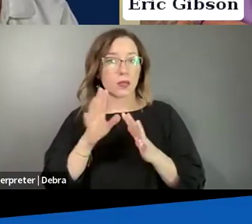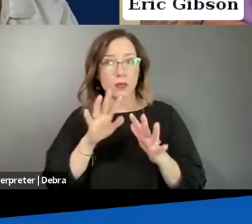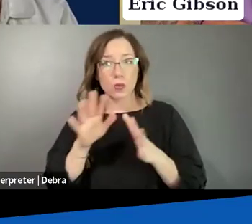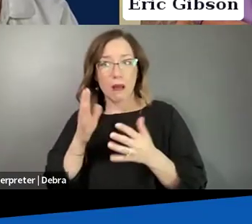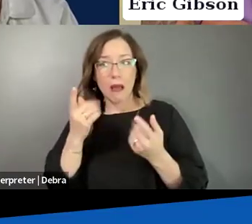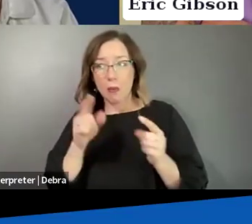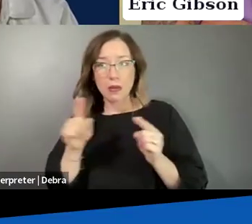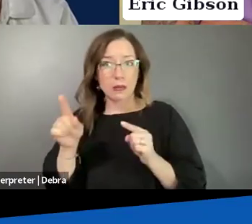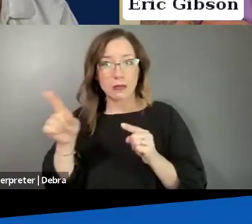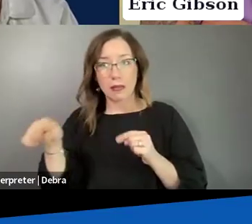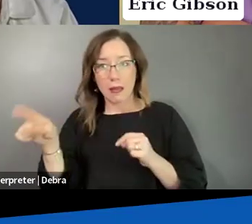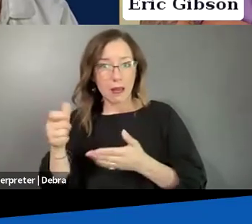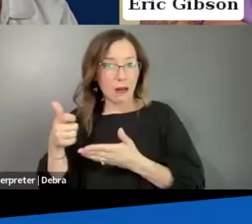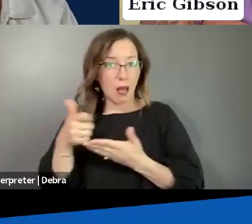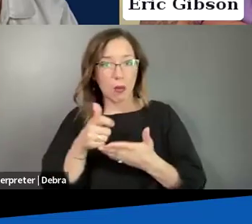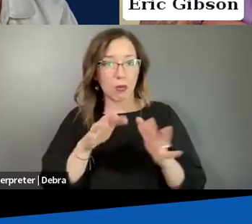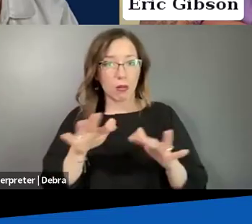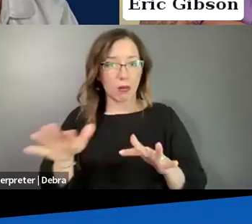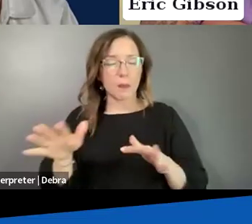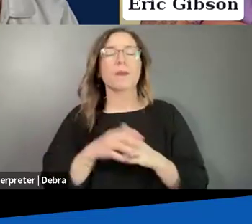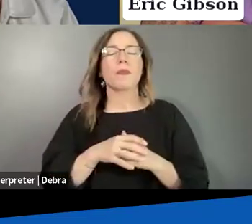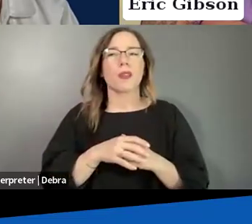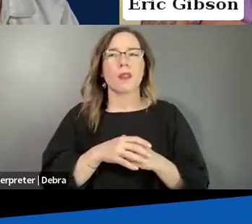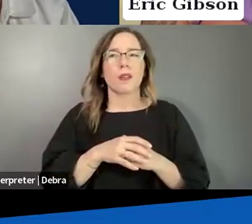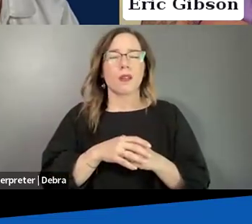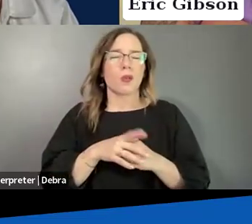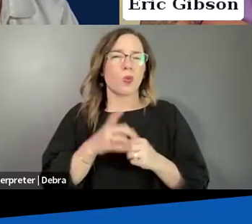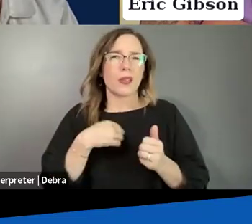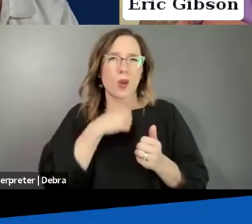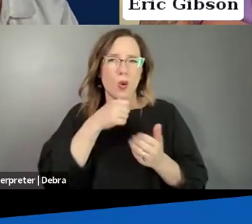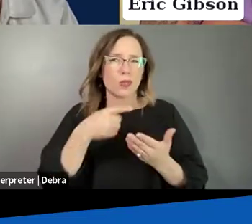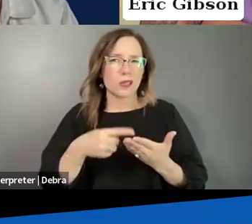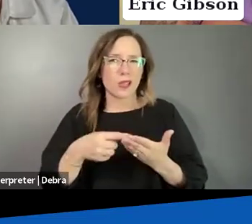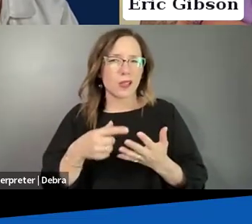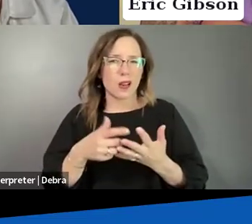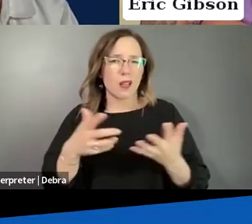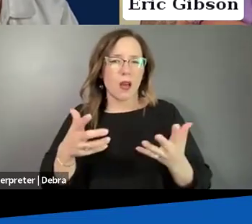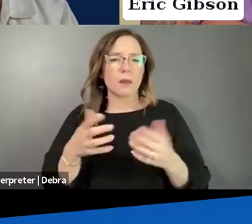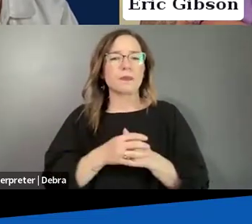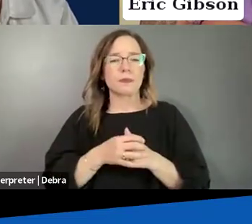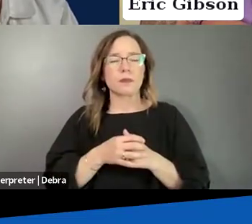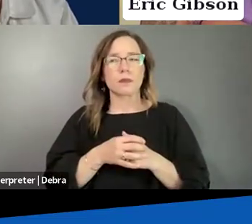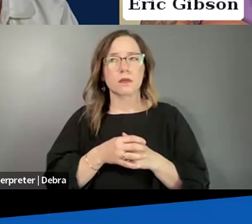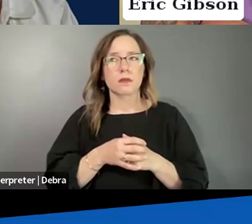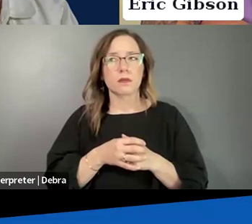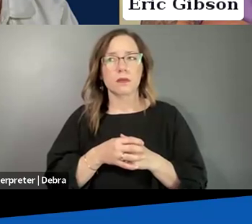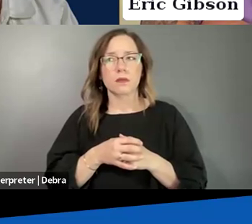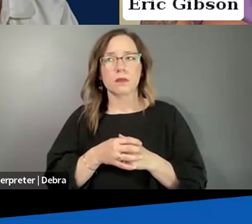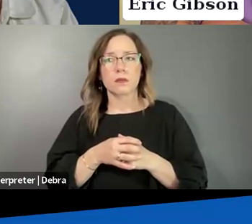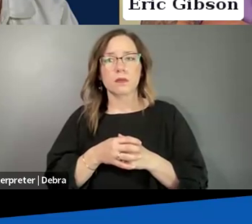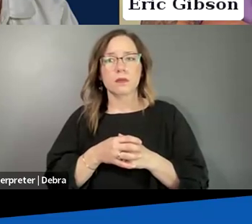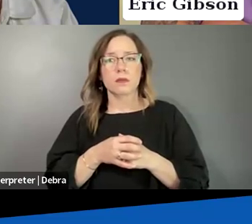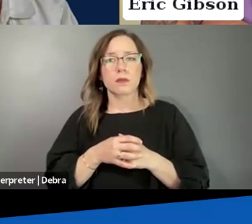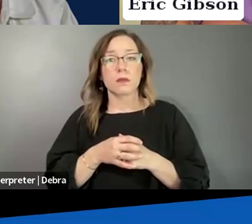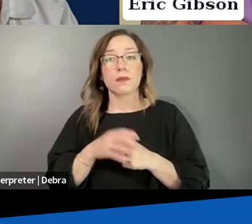how they can help you, that kind of stuff. So it's just like a thing that's not talked about at all. And I think also, to follow up what Kat was